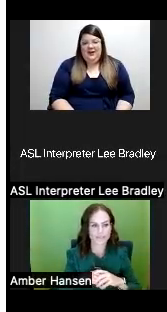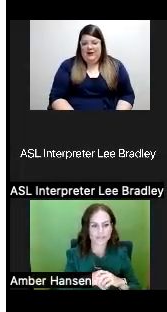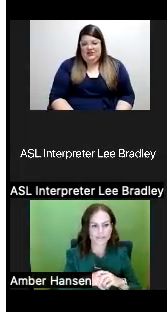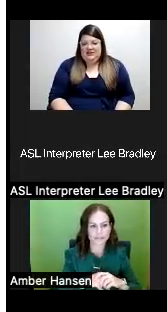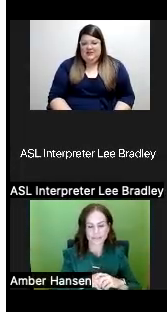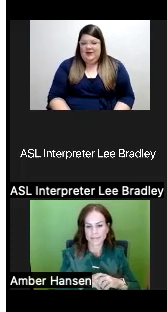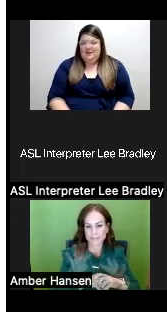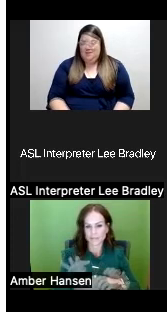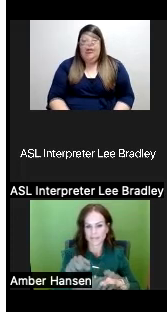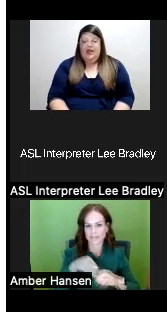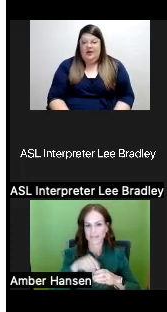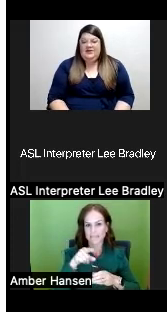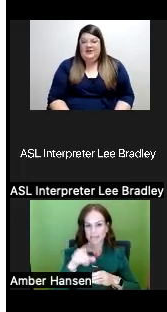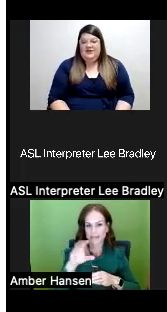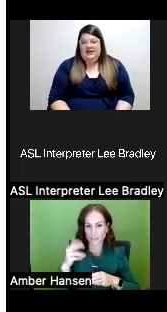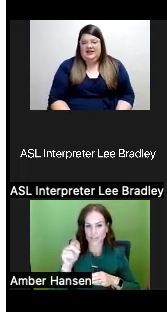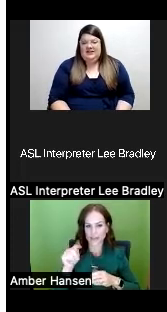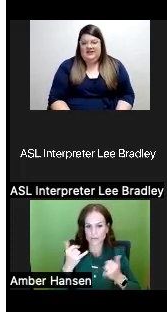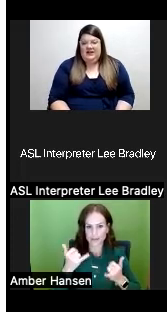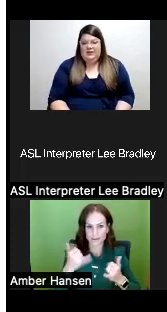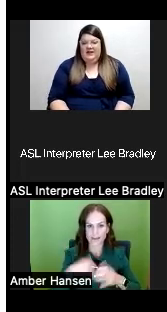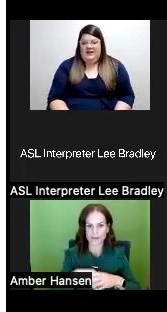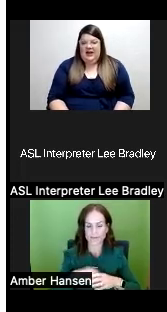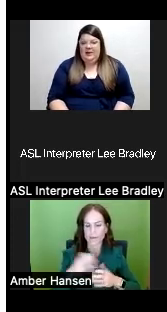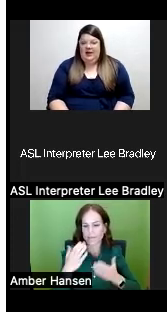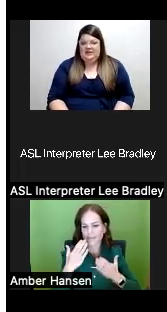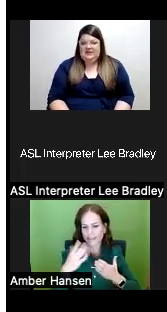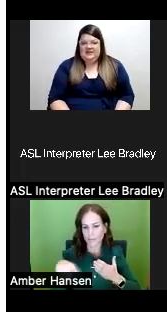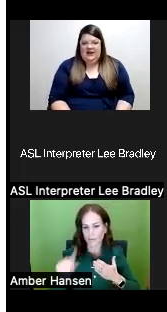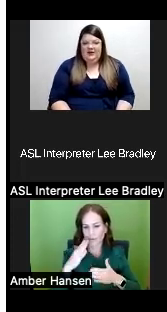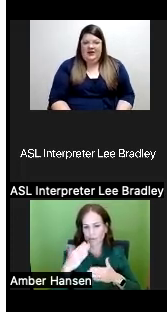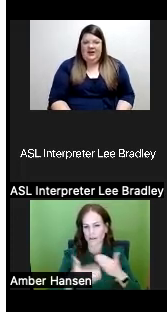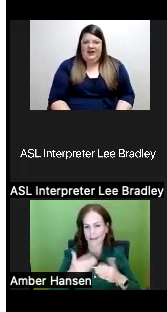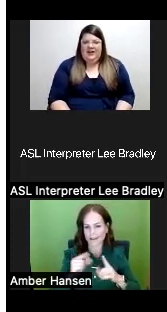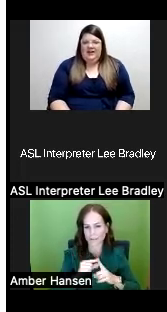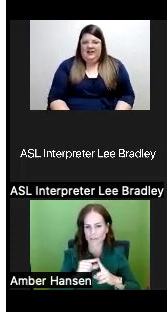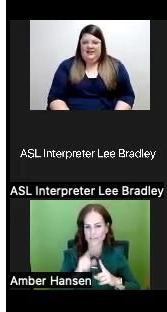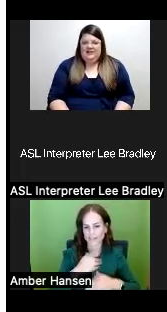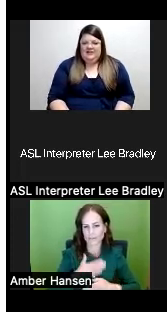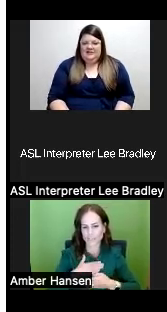have any questions as well. Okay, so there's a link to the survey as well in the chat box now.